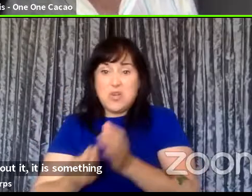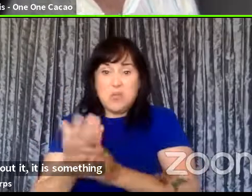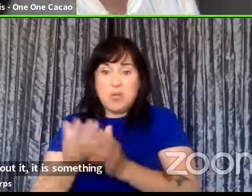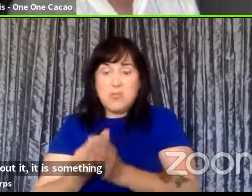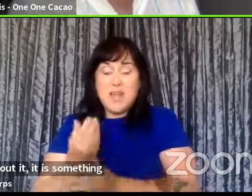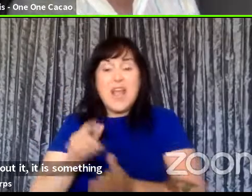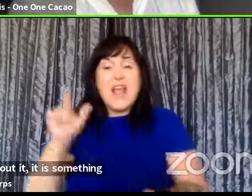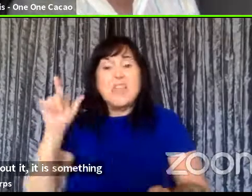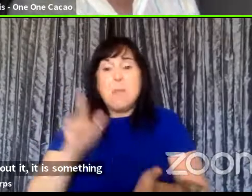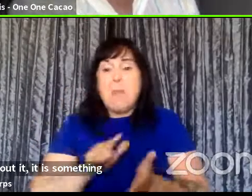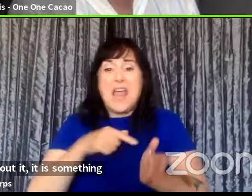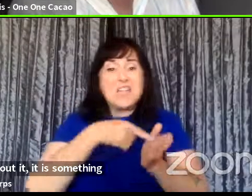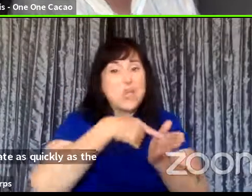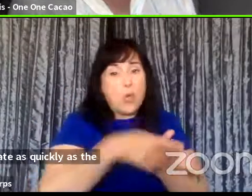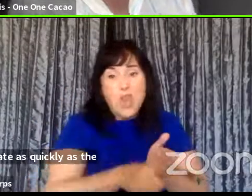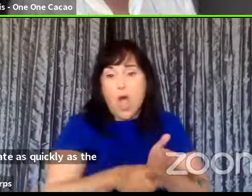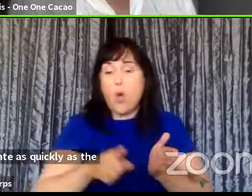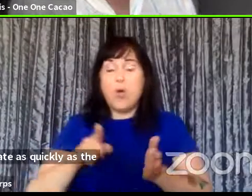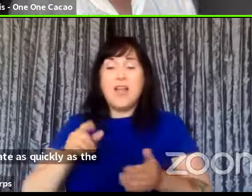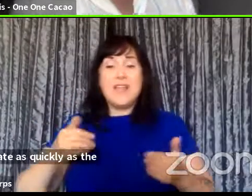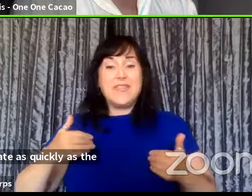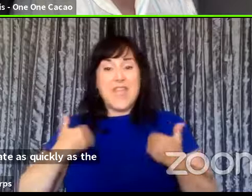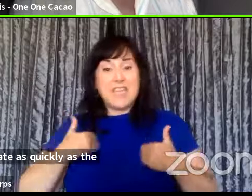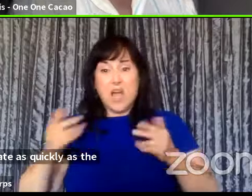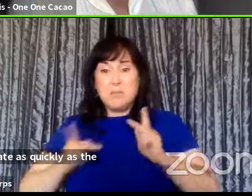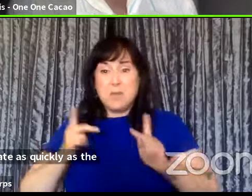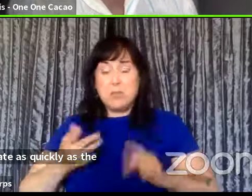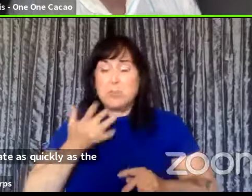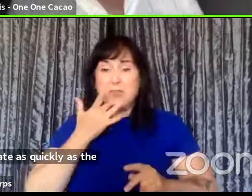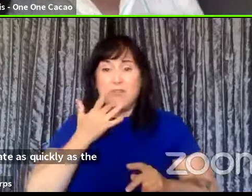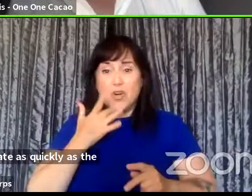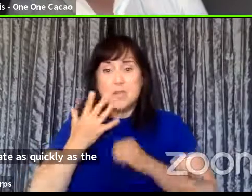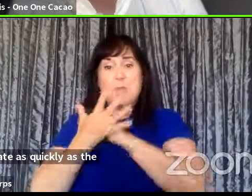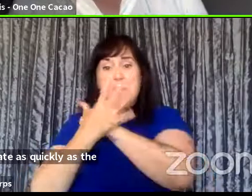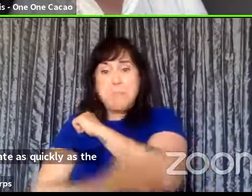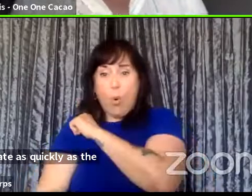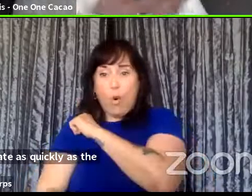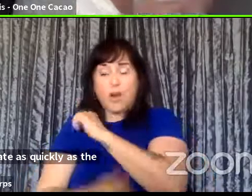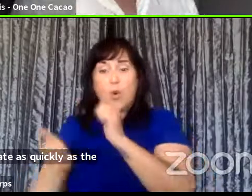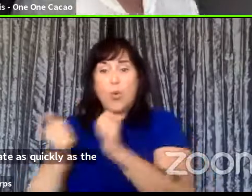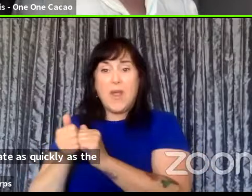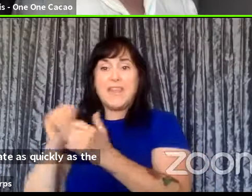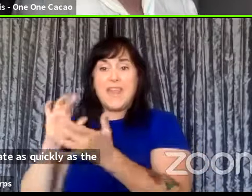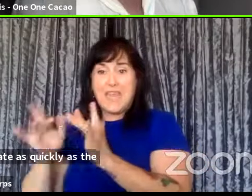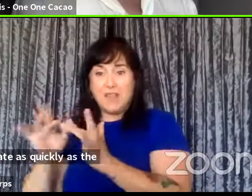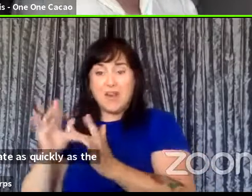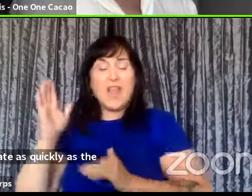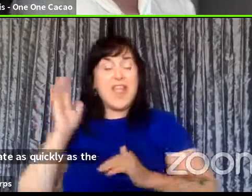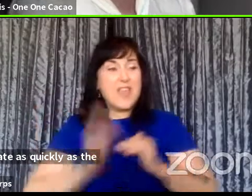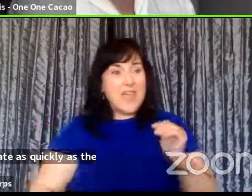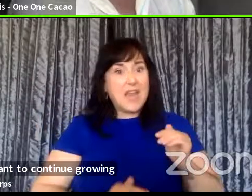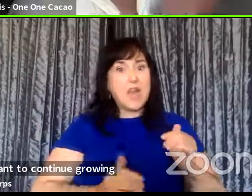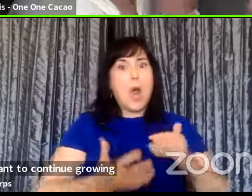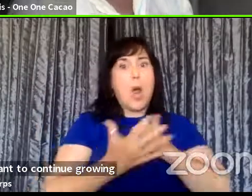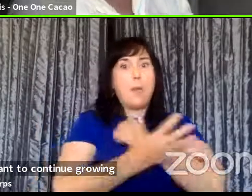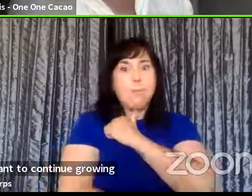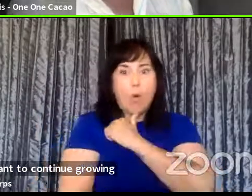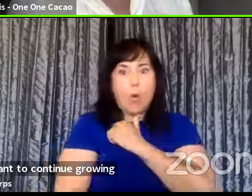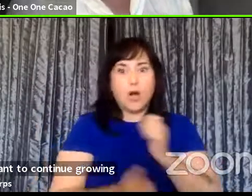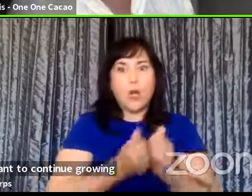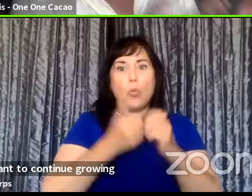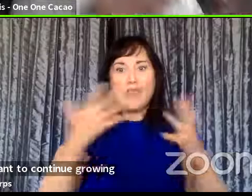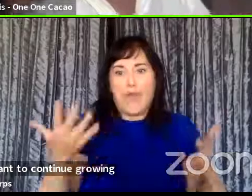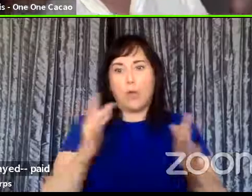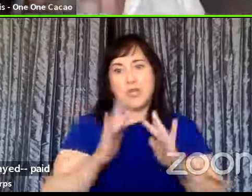paid that young people would prefer to be poor with internet than poor living in the middle of nowhere with no internet. It really